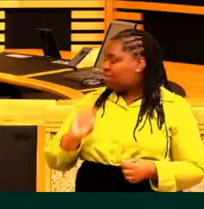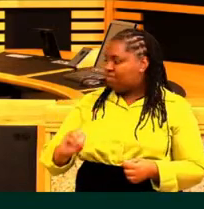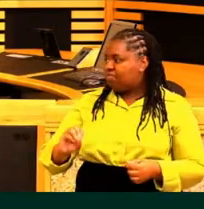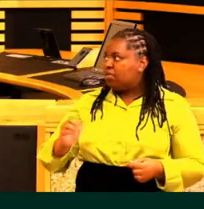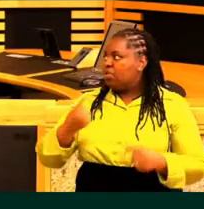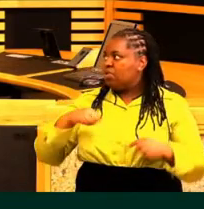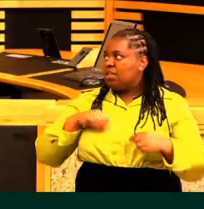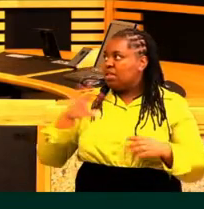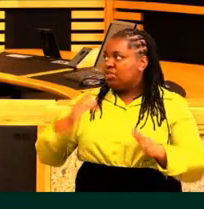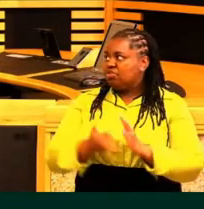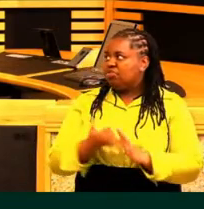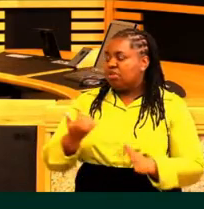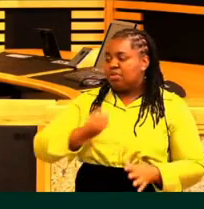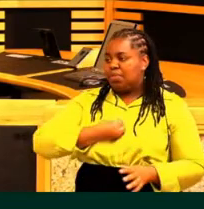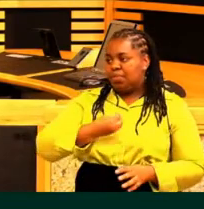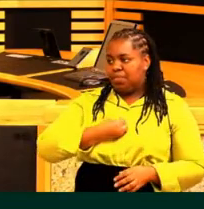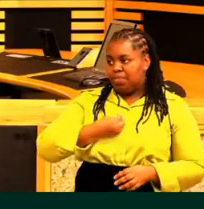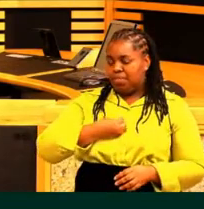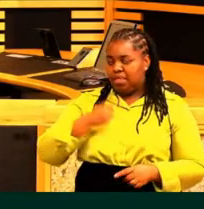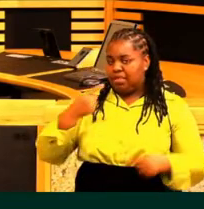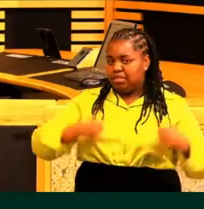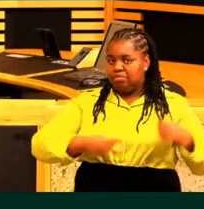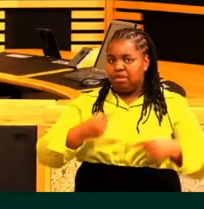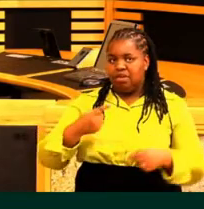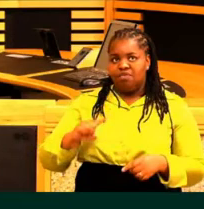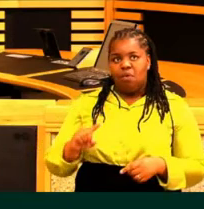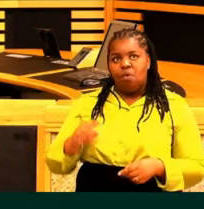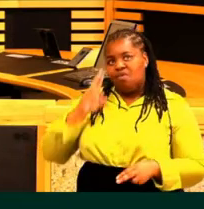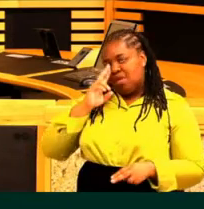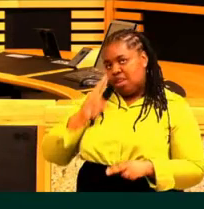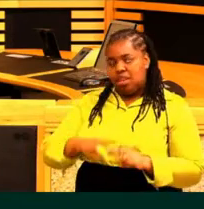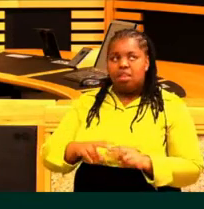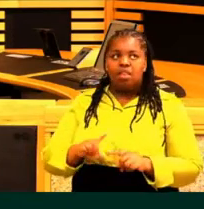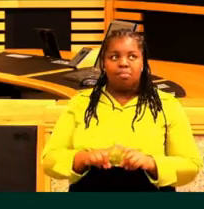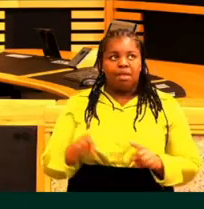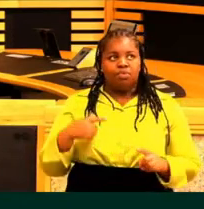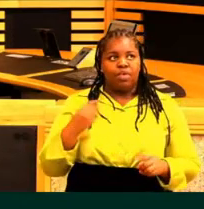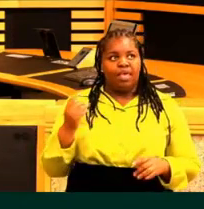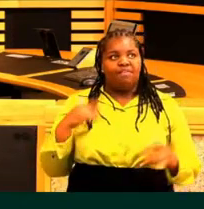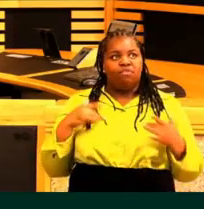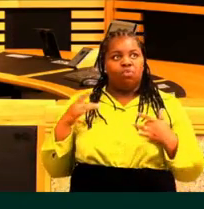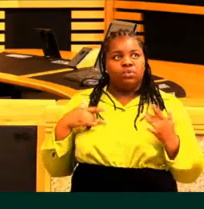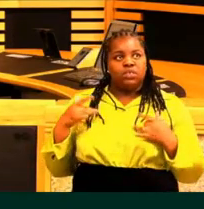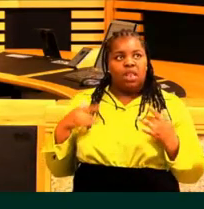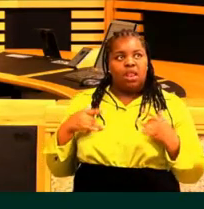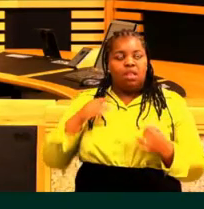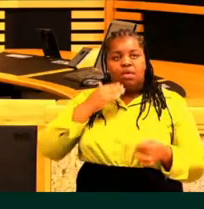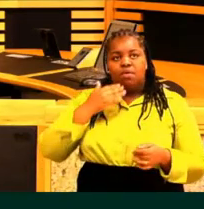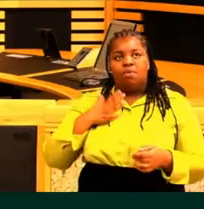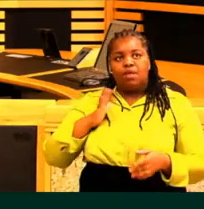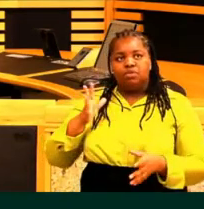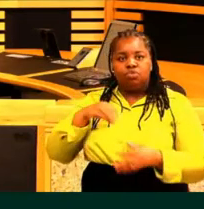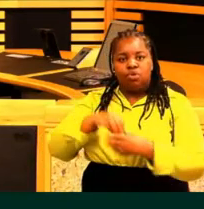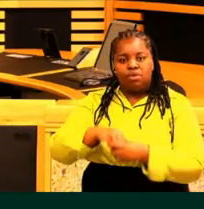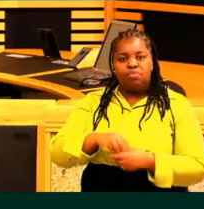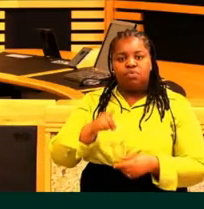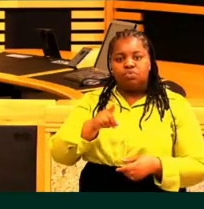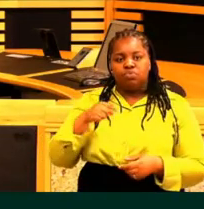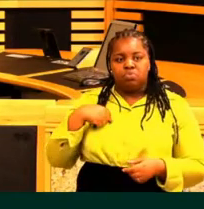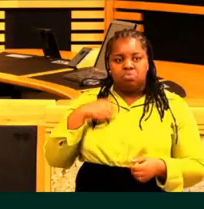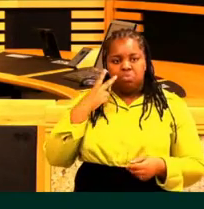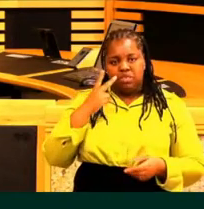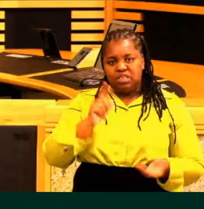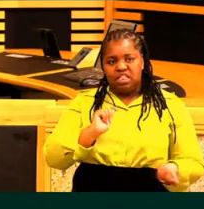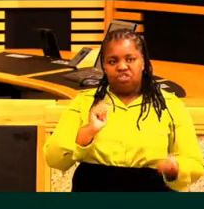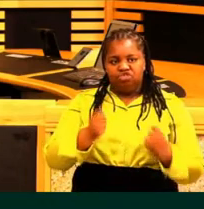we are not just teenagers teenagers debating for the fun but we are concerned citizens who want to contribute immensely to see a